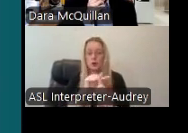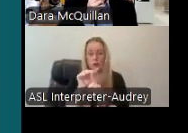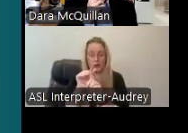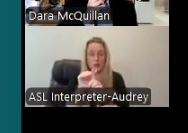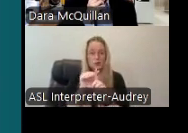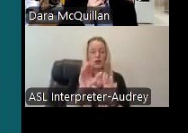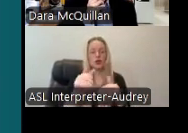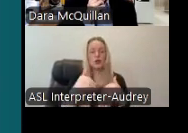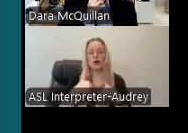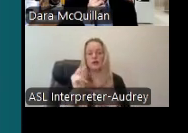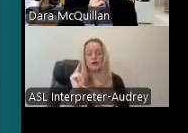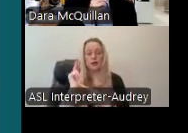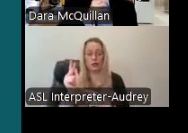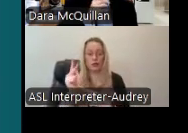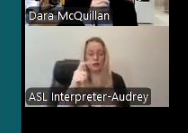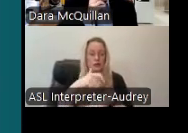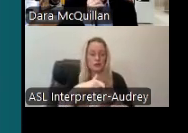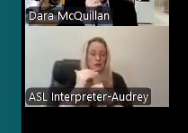there is a